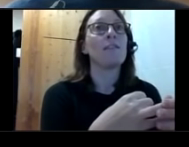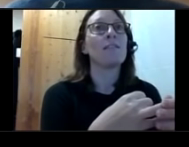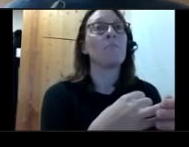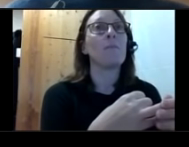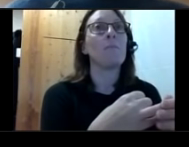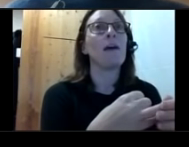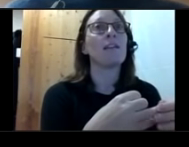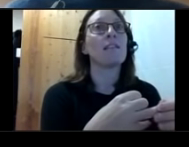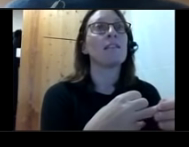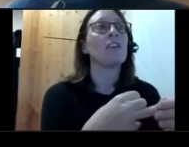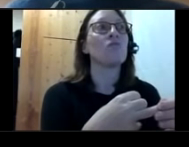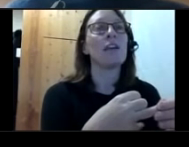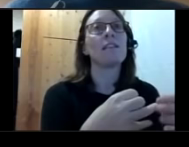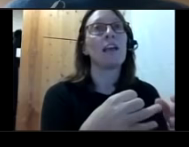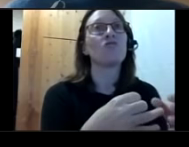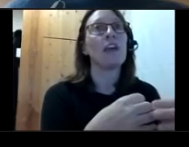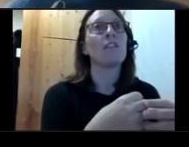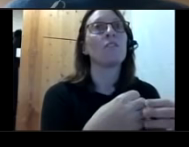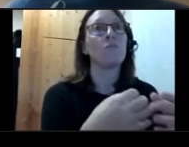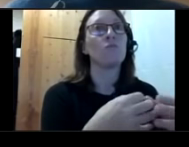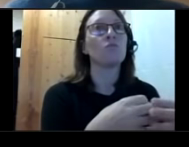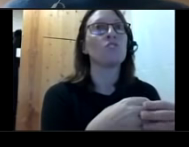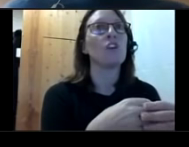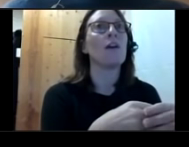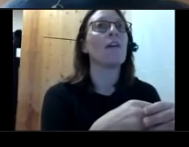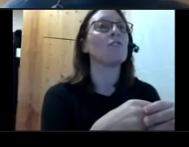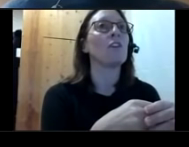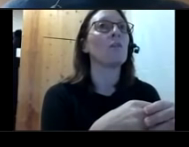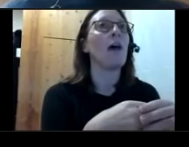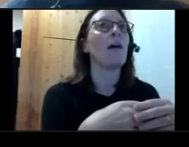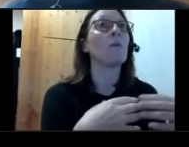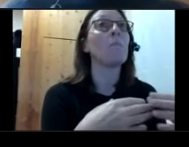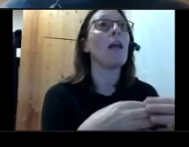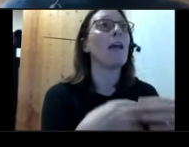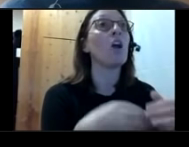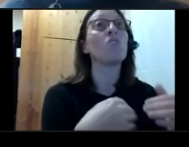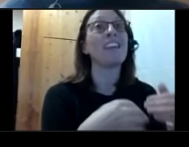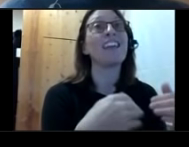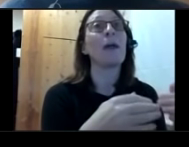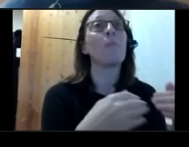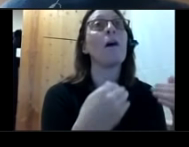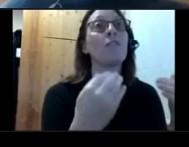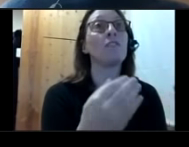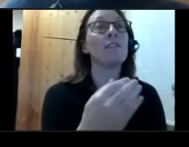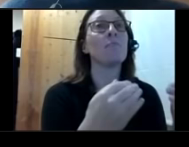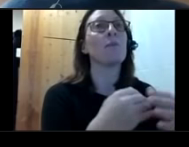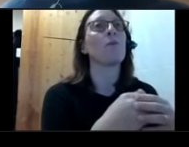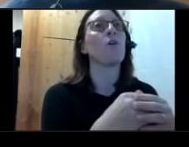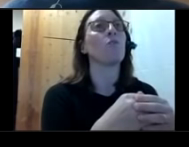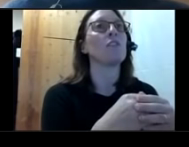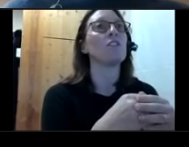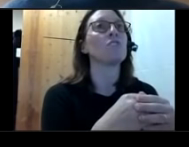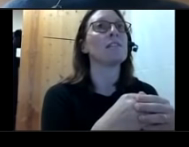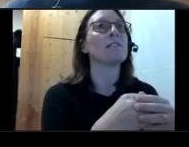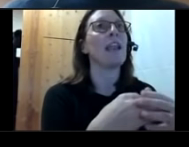also by this September, existing intranets and extranets would also have to comply, and content going up after this September